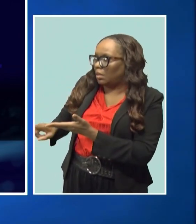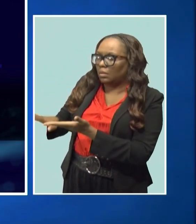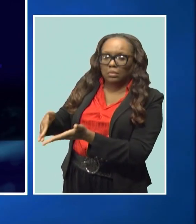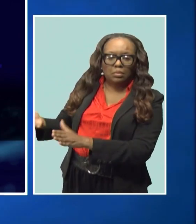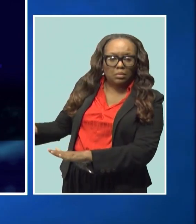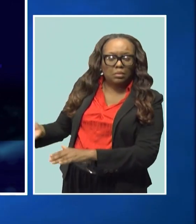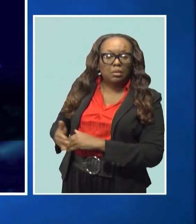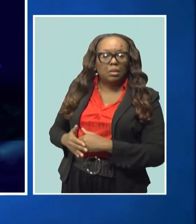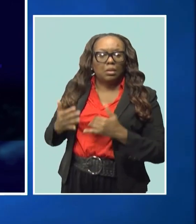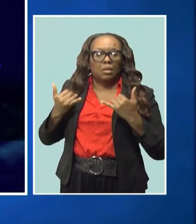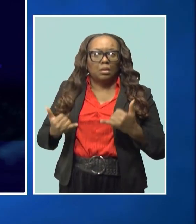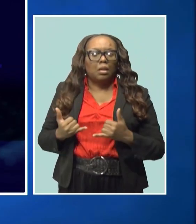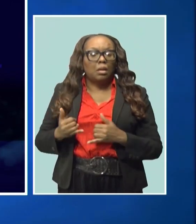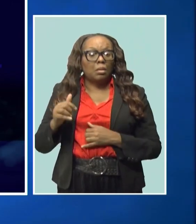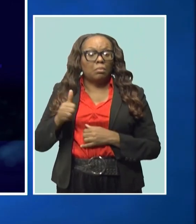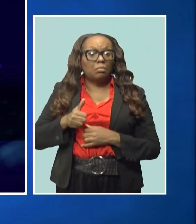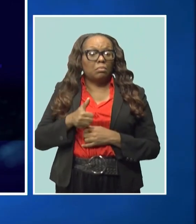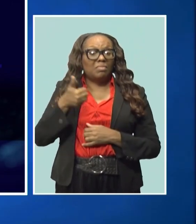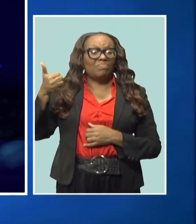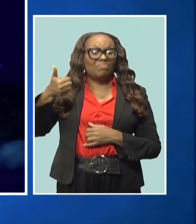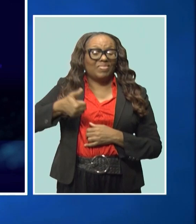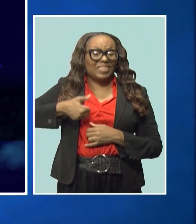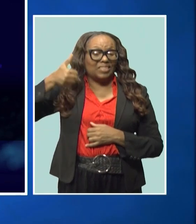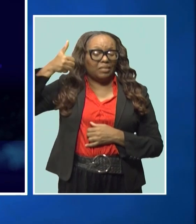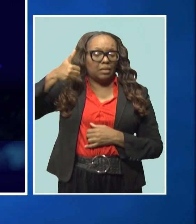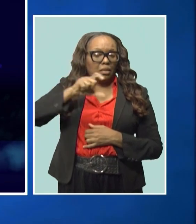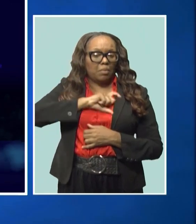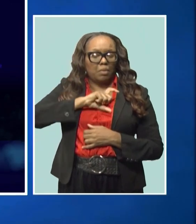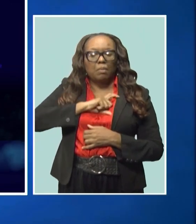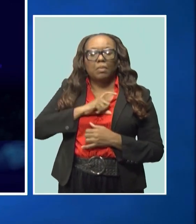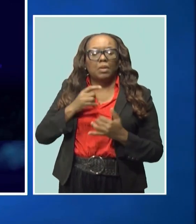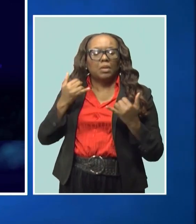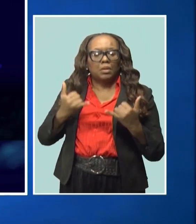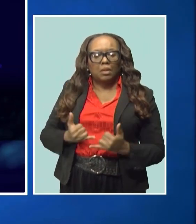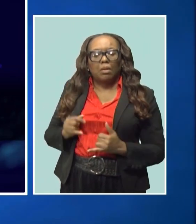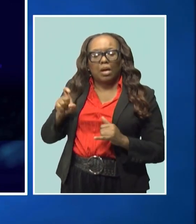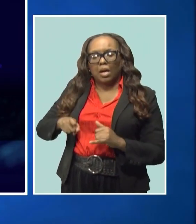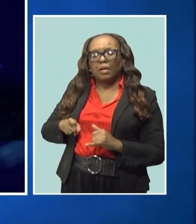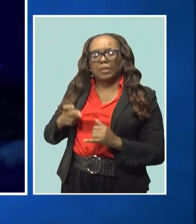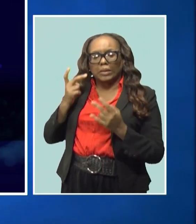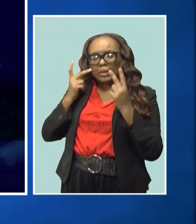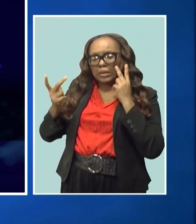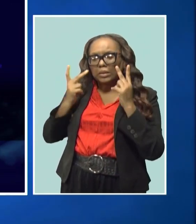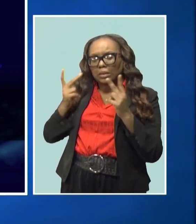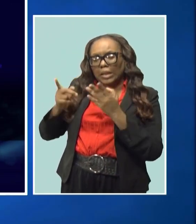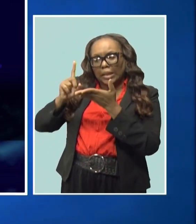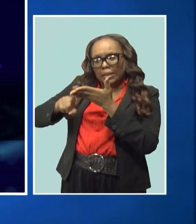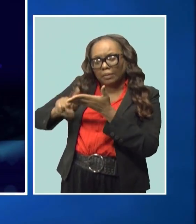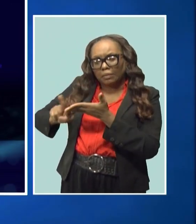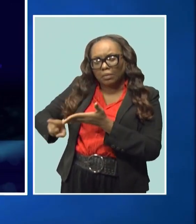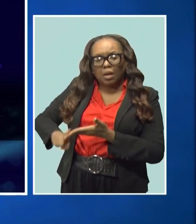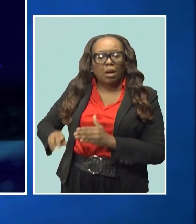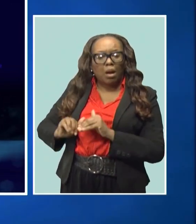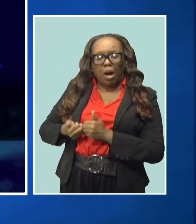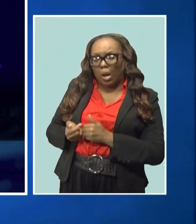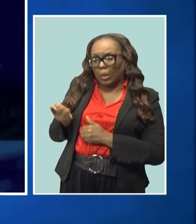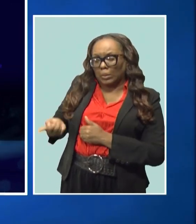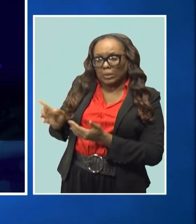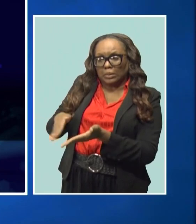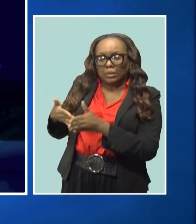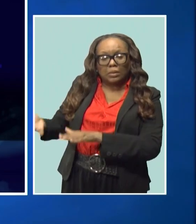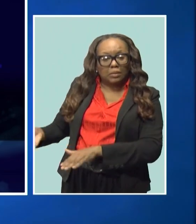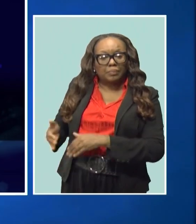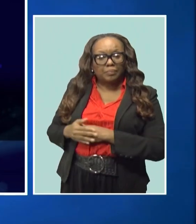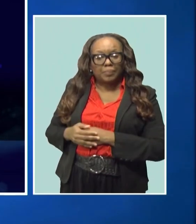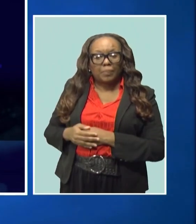senior officer has been assigned to investigate the circumstances surrounding the death of Kimo Grant, which is now being